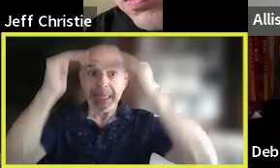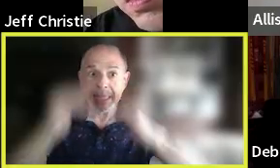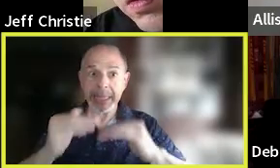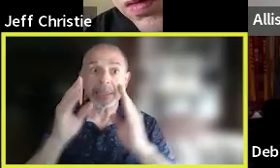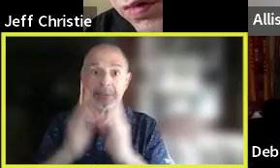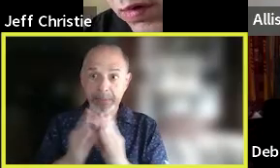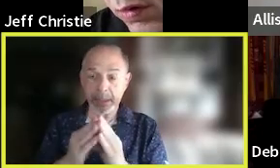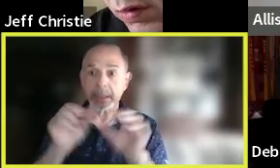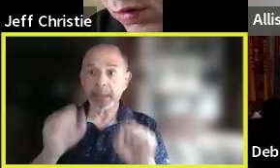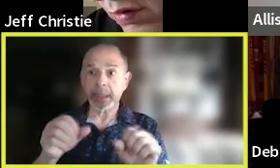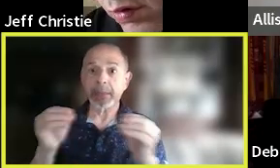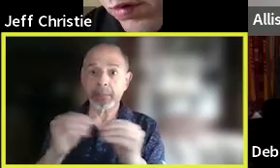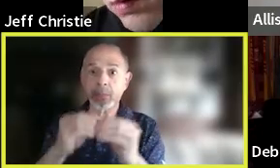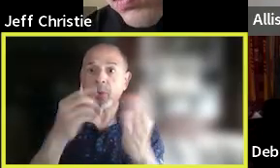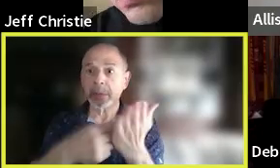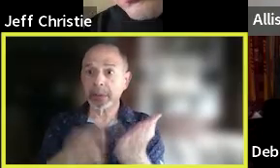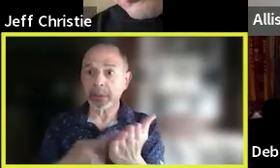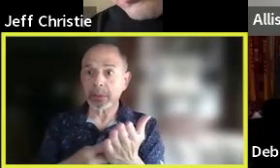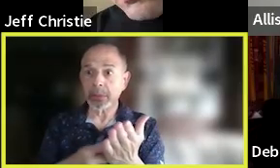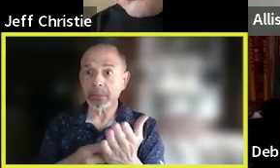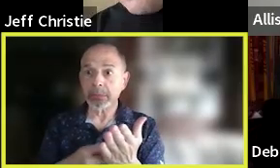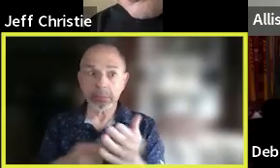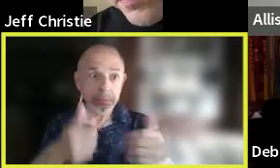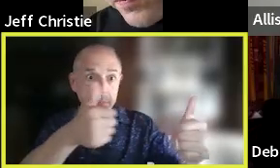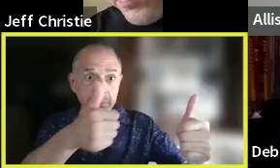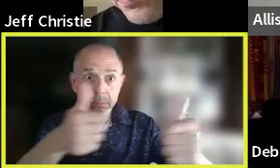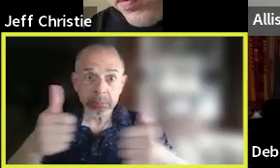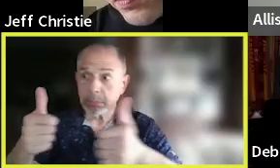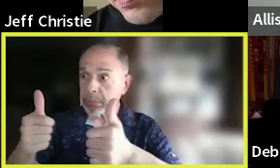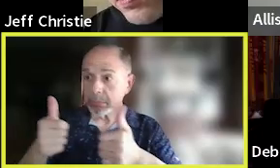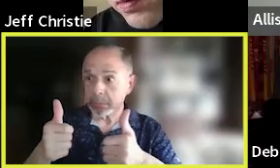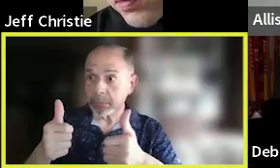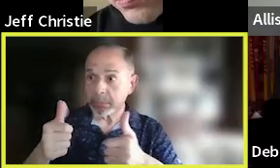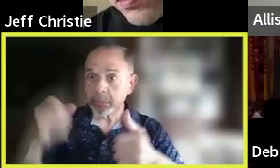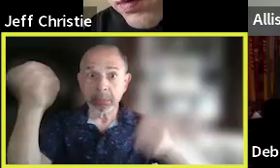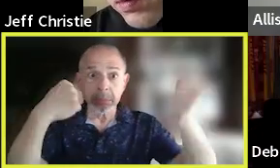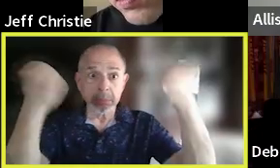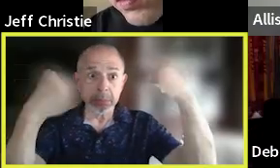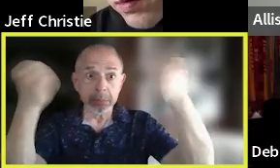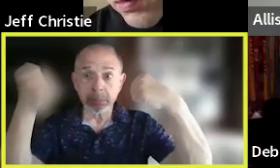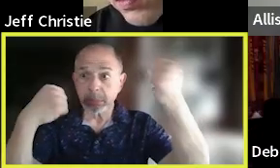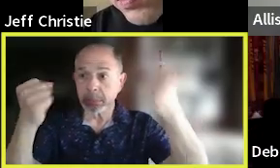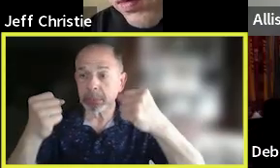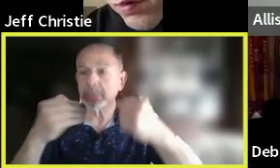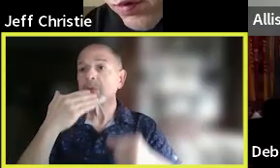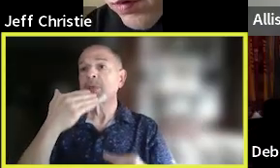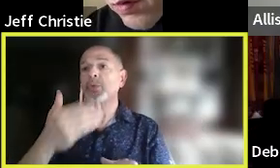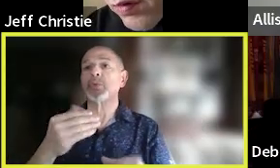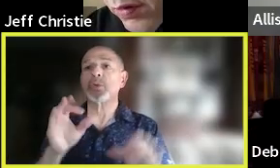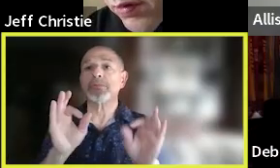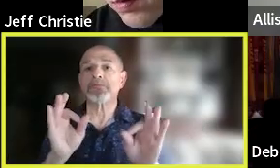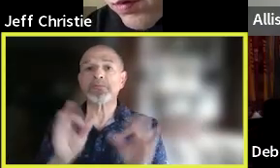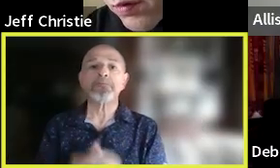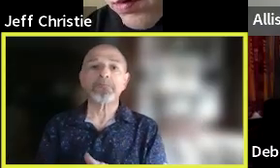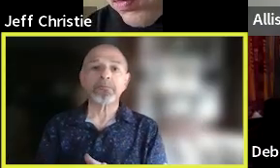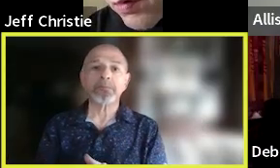work for everybody? Yes. Yeah. We actually talked about doing it That at sounds this forum, but we weren't quite